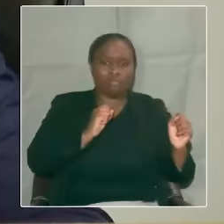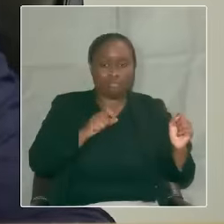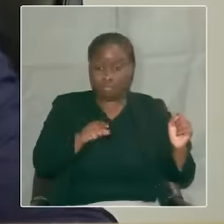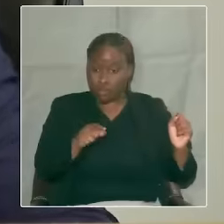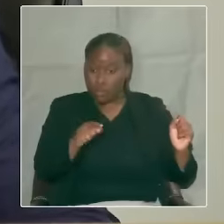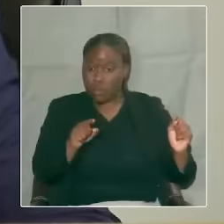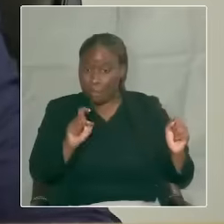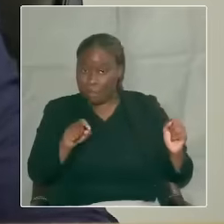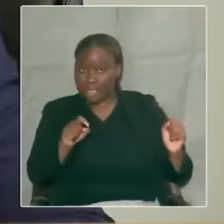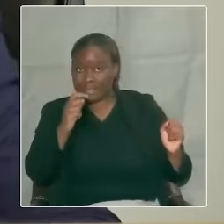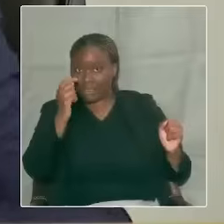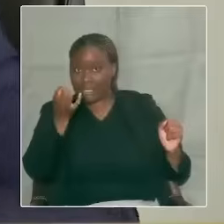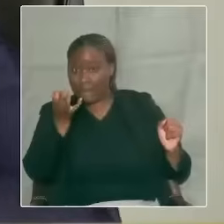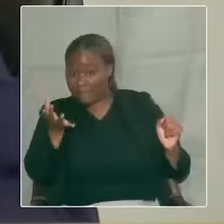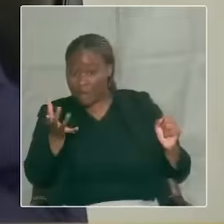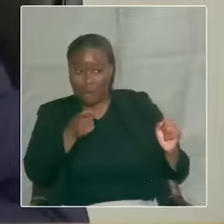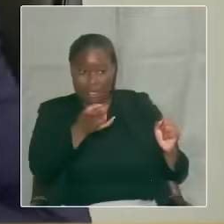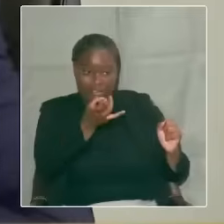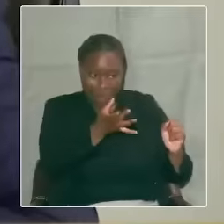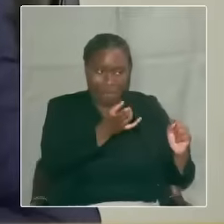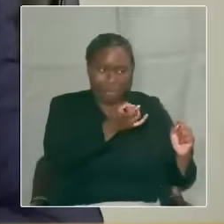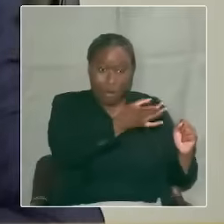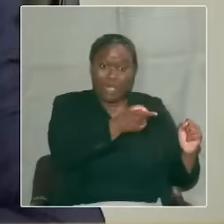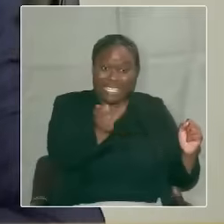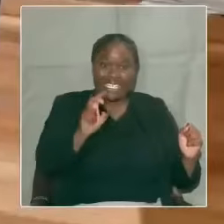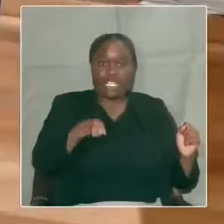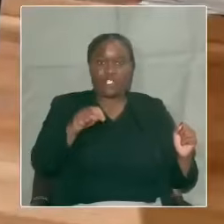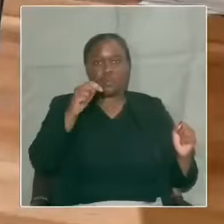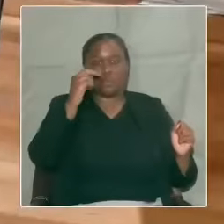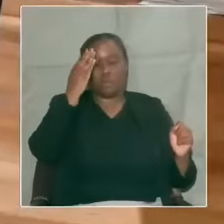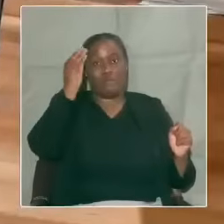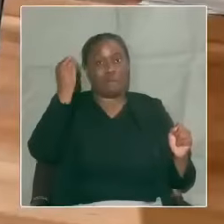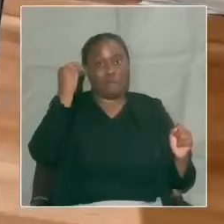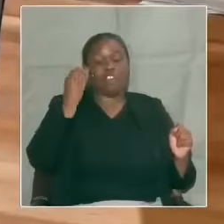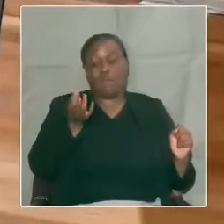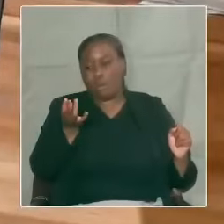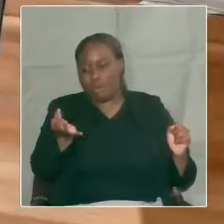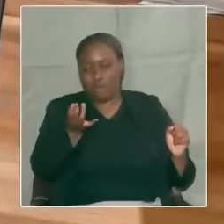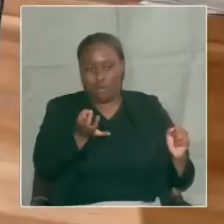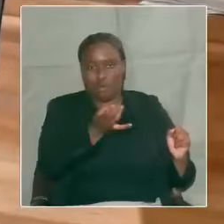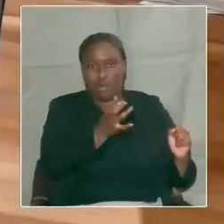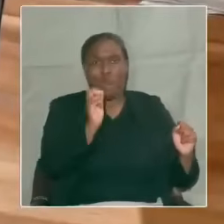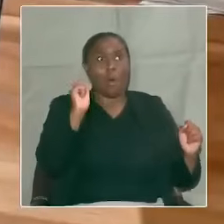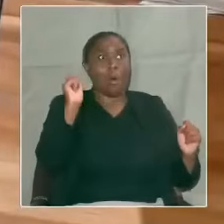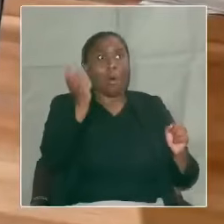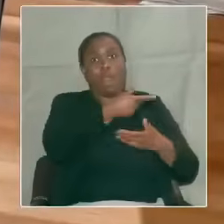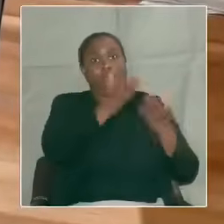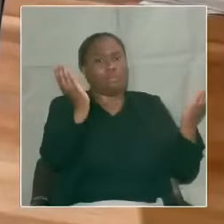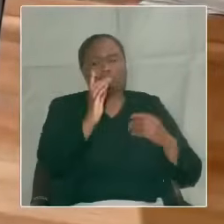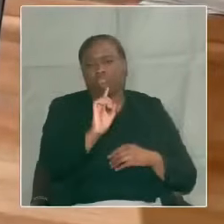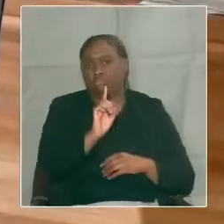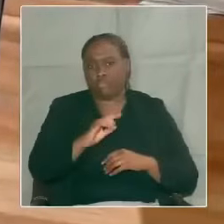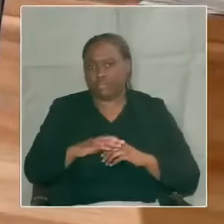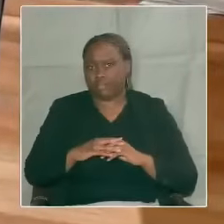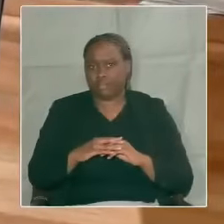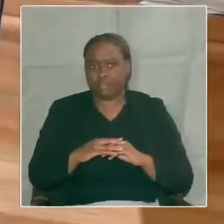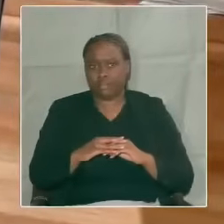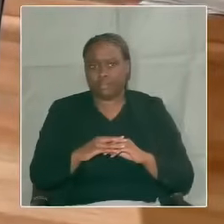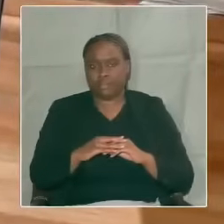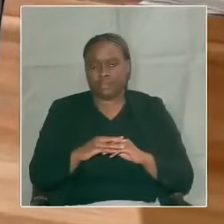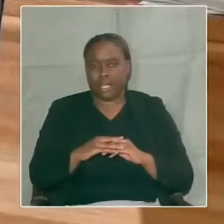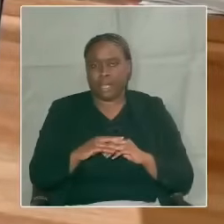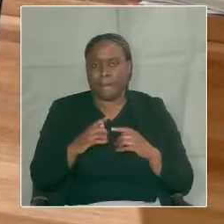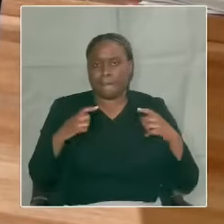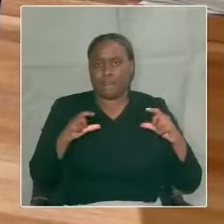on what the team was doing. And then, in essence, between paragraph 86 to